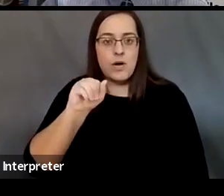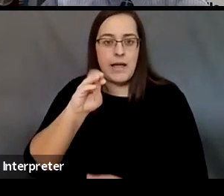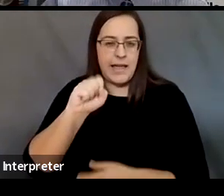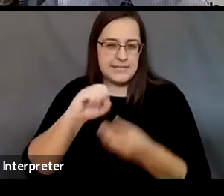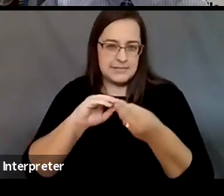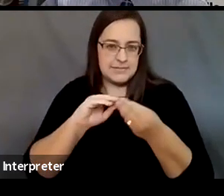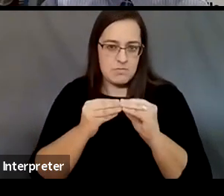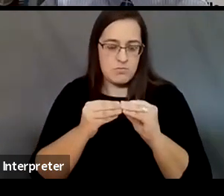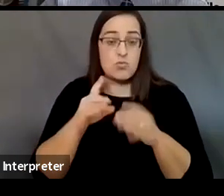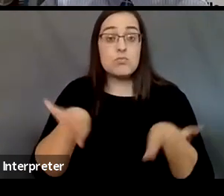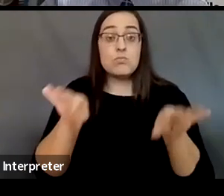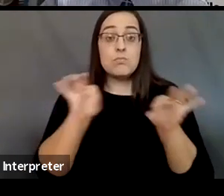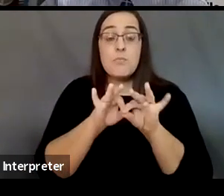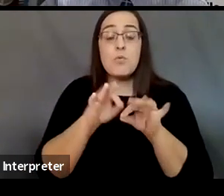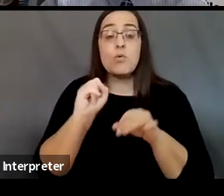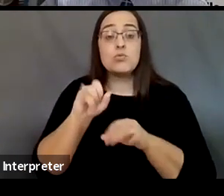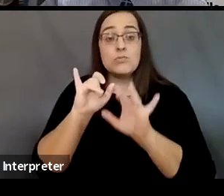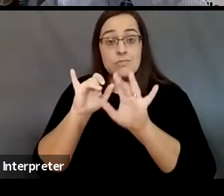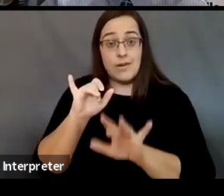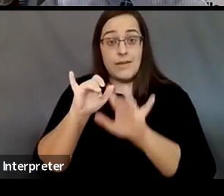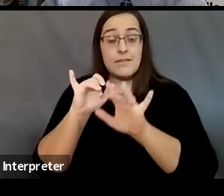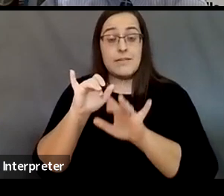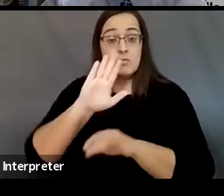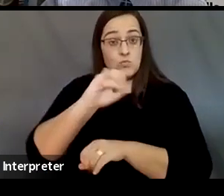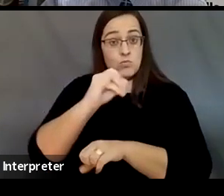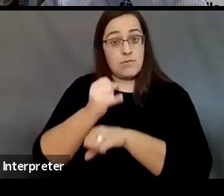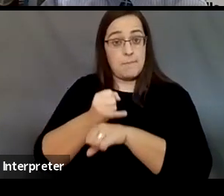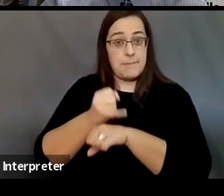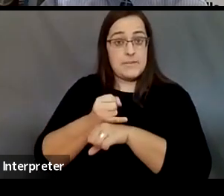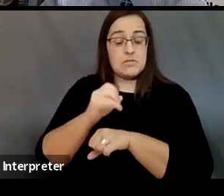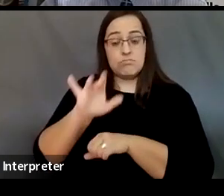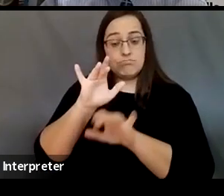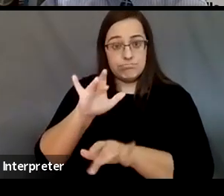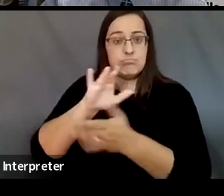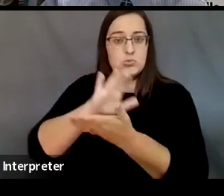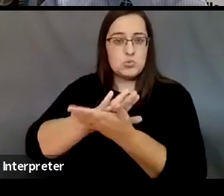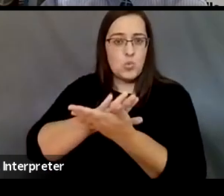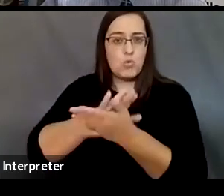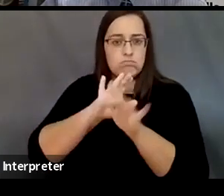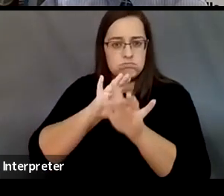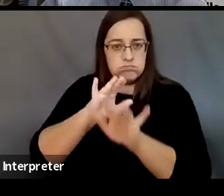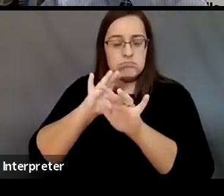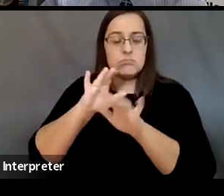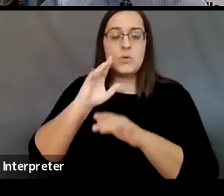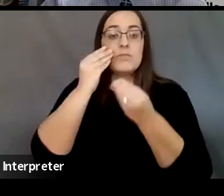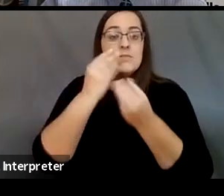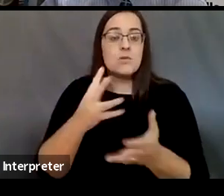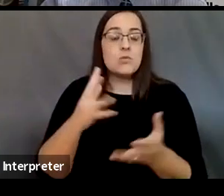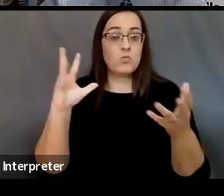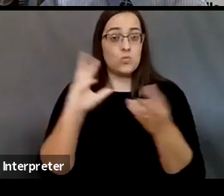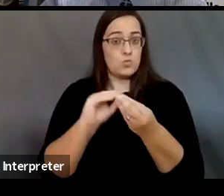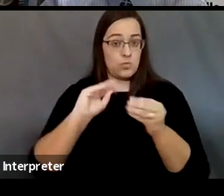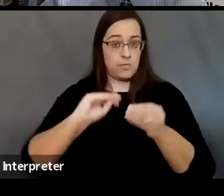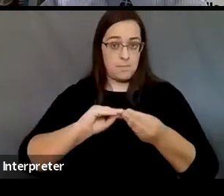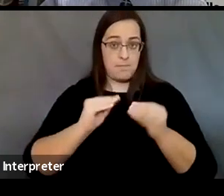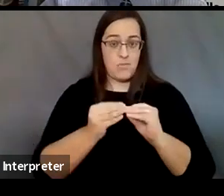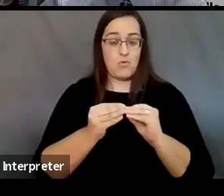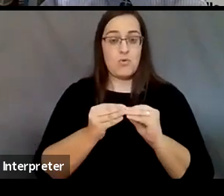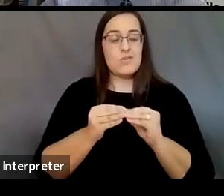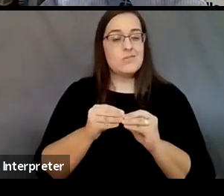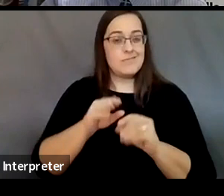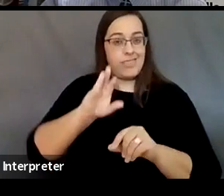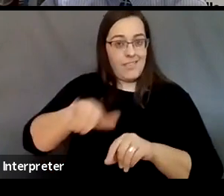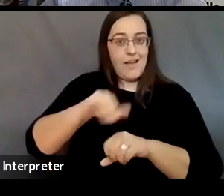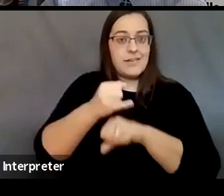this is that you can click on the campus of your choice, and it will tell you the total number of cases that that campus